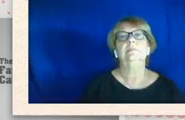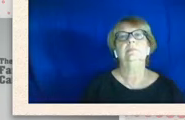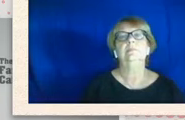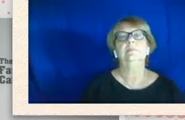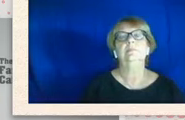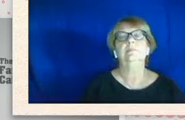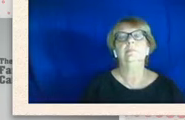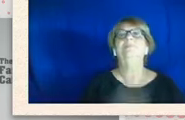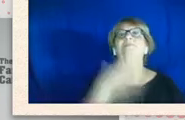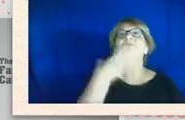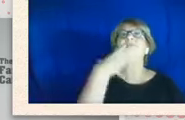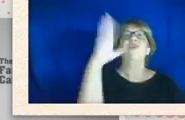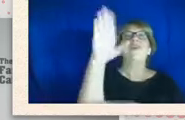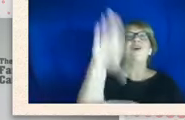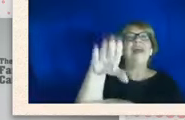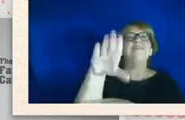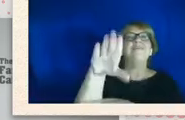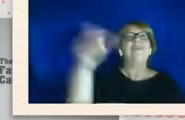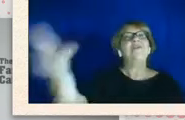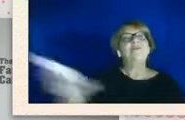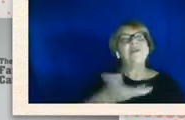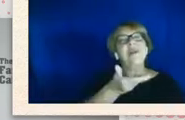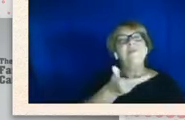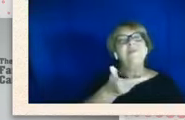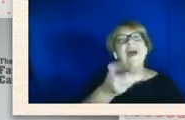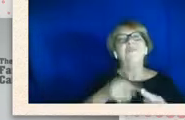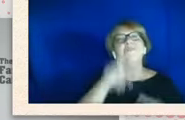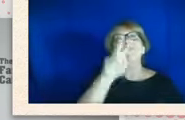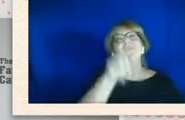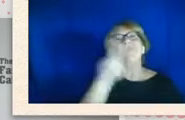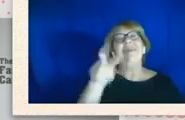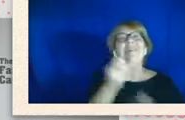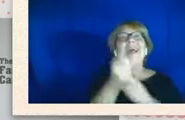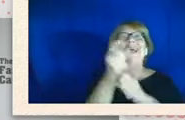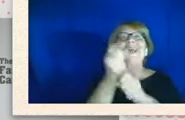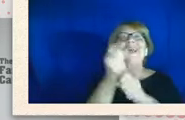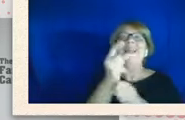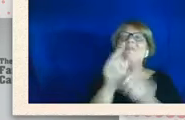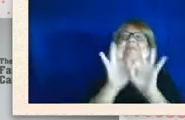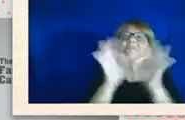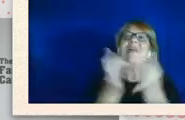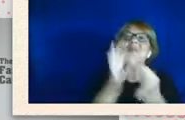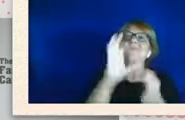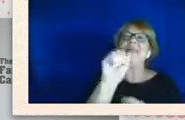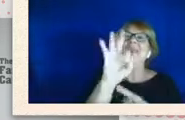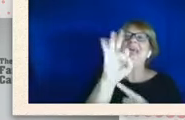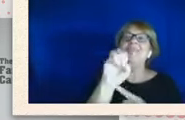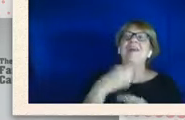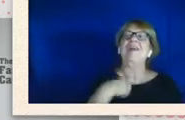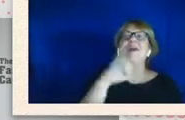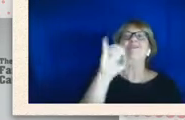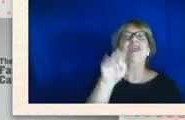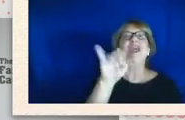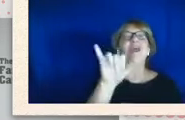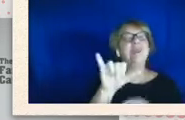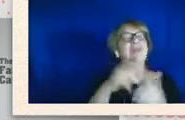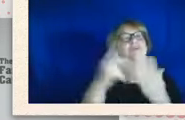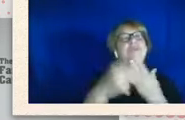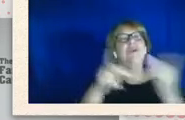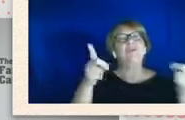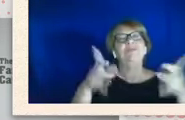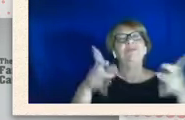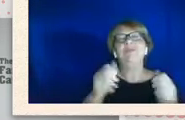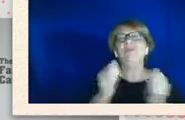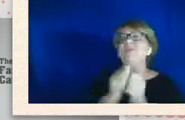Good afternoon, everybody. Welcome back to the 22nd Annual Family Cafe. I'm Jeremy Countryman, Program Director, here with Joe McCann, our